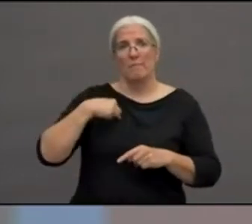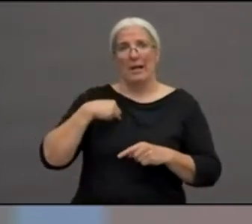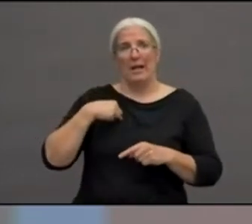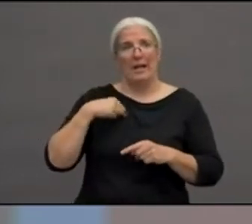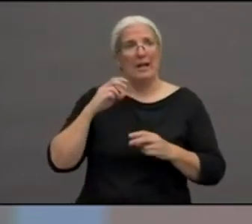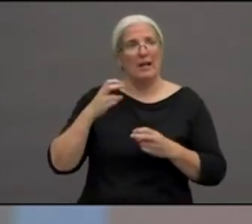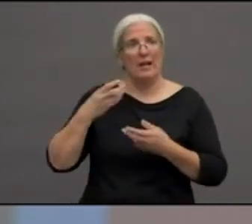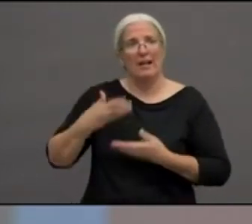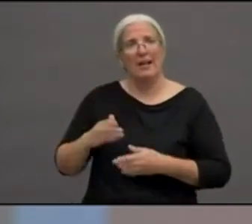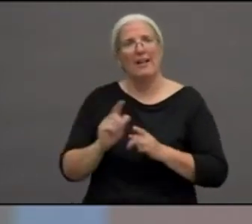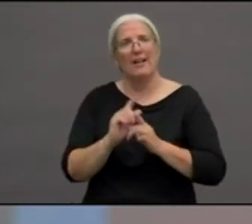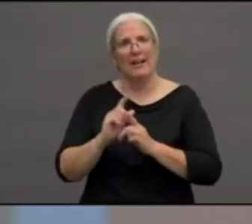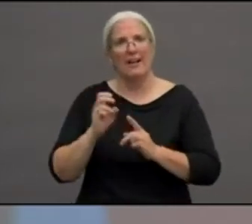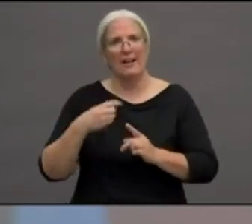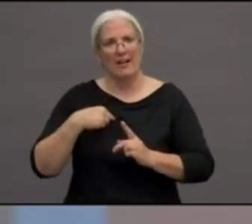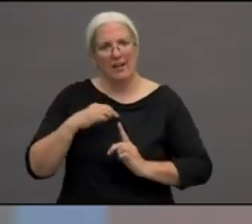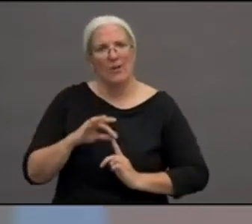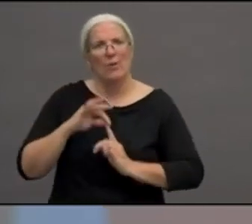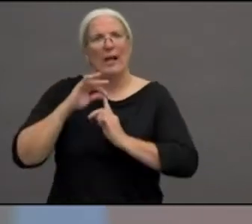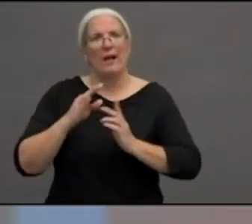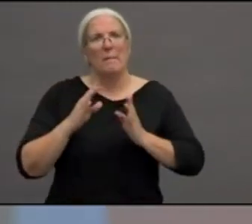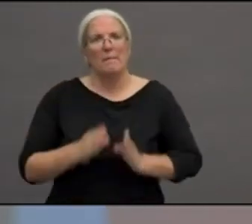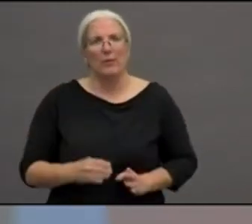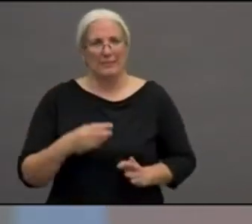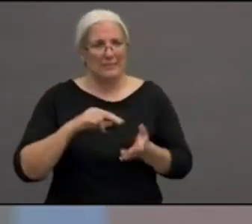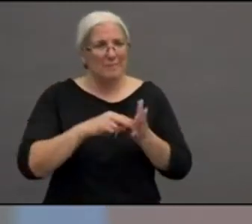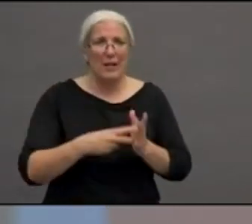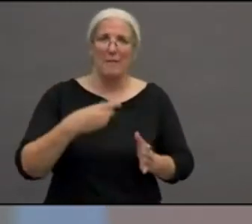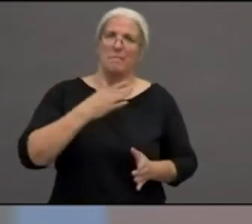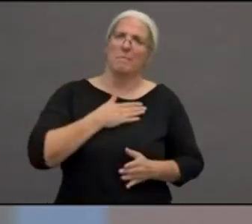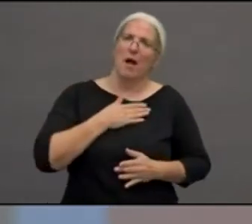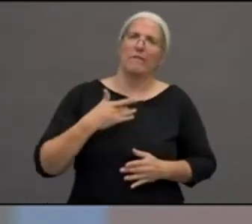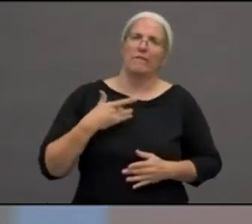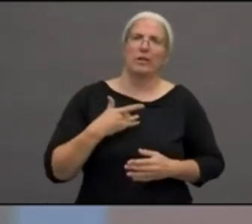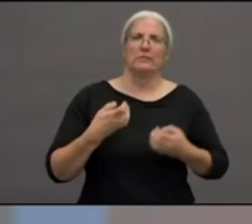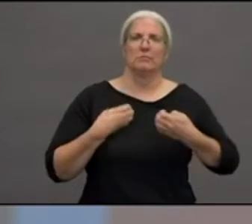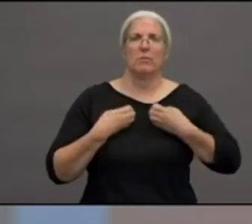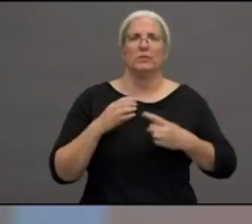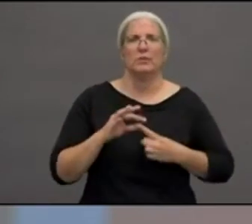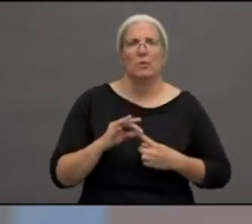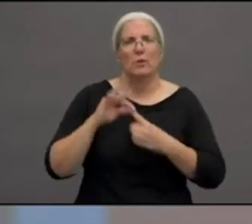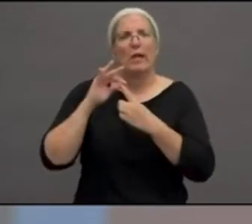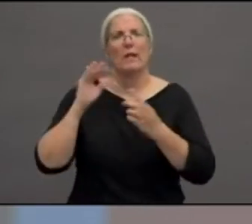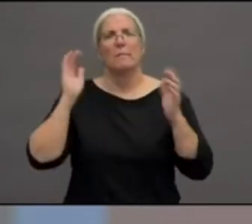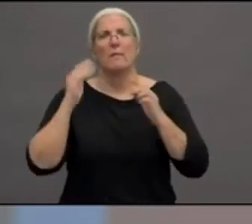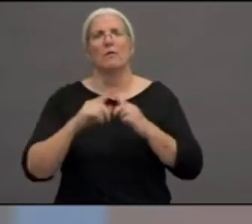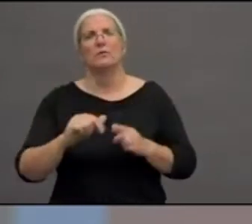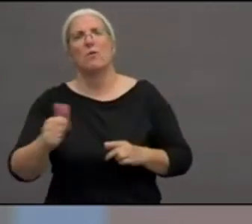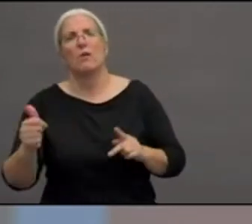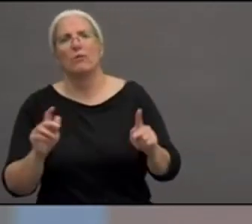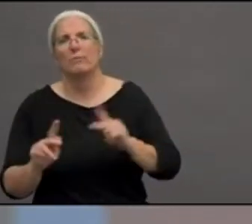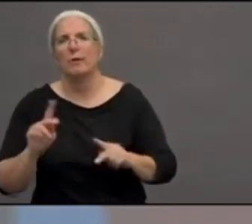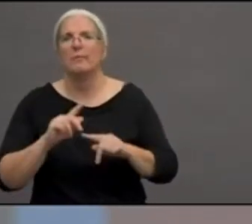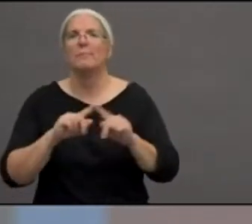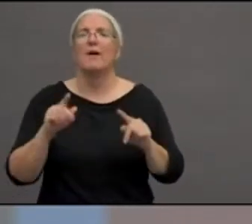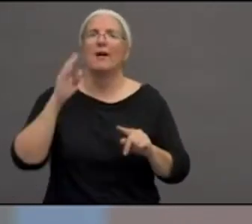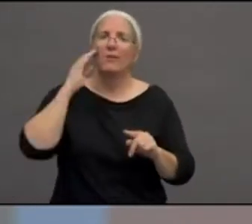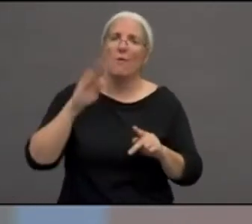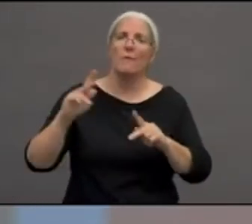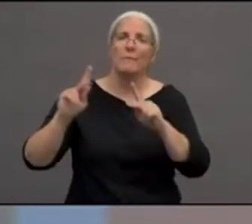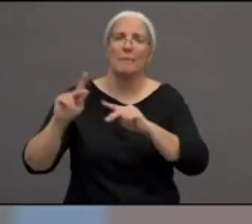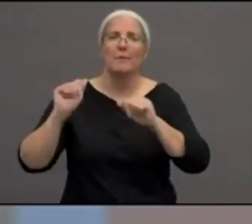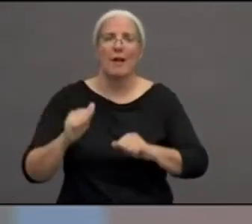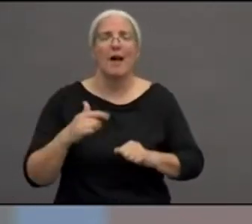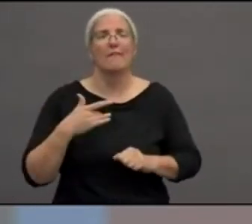your response is a unique and individualized response. But what can really help is to be able to connect with somebody who